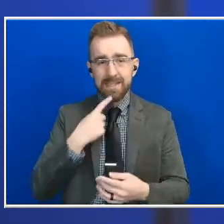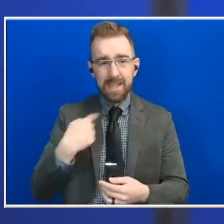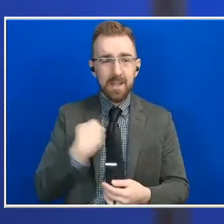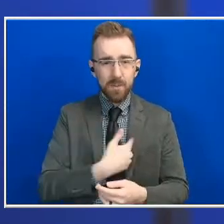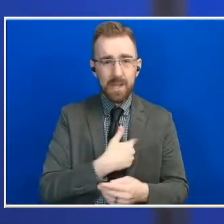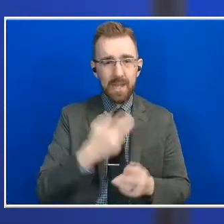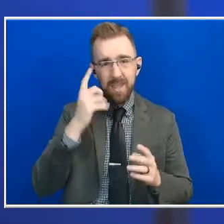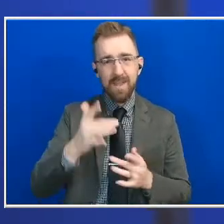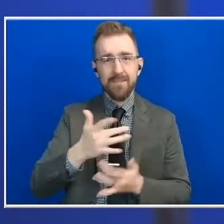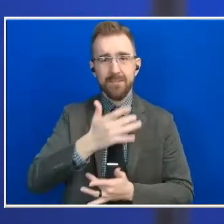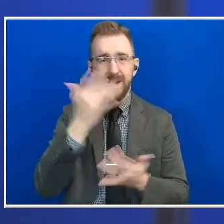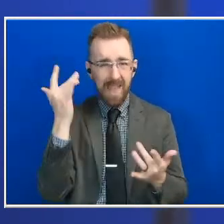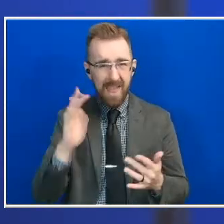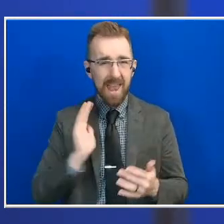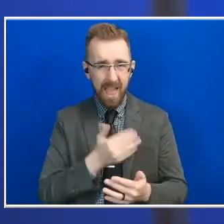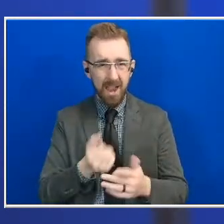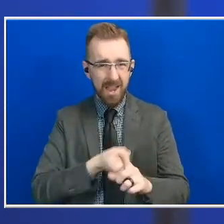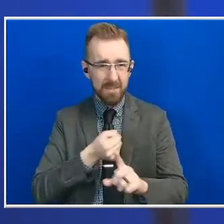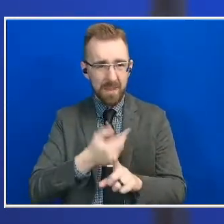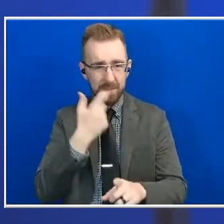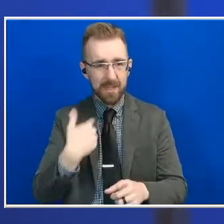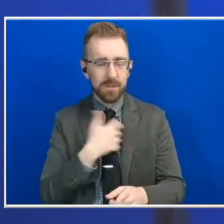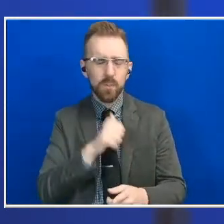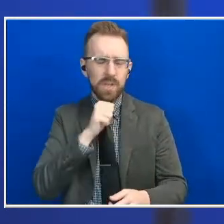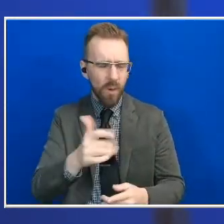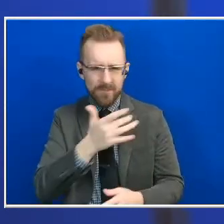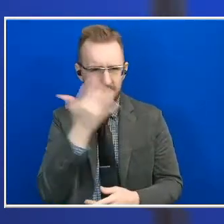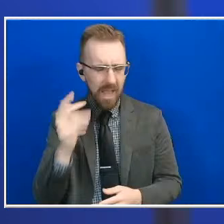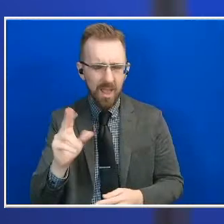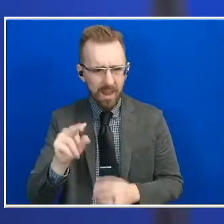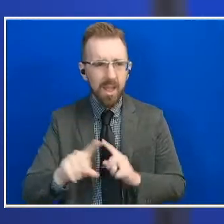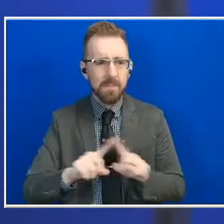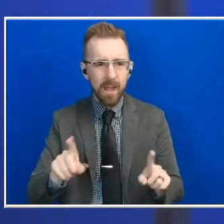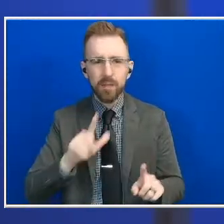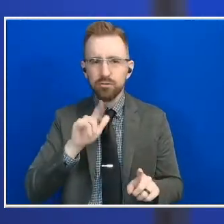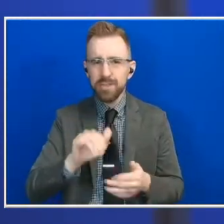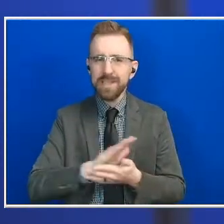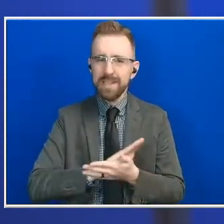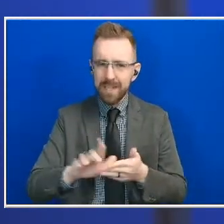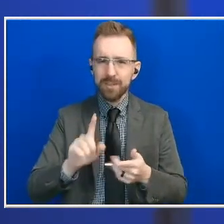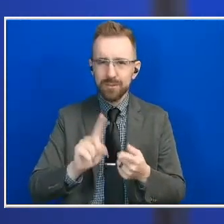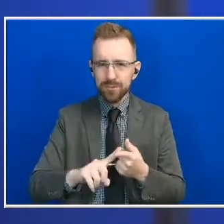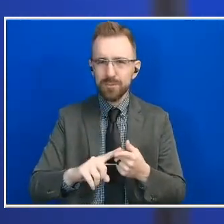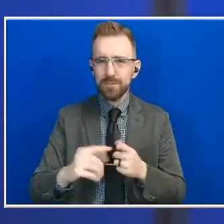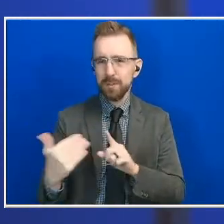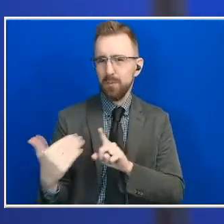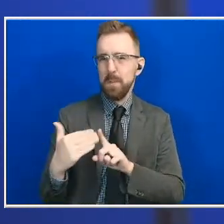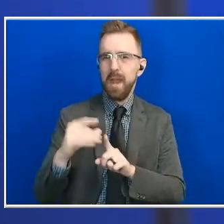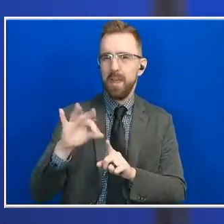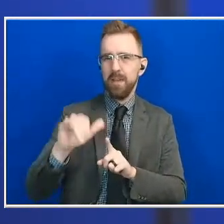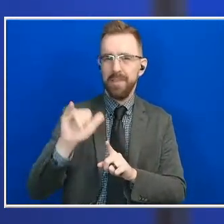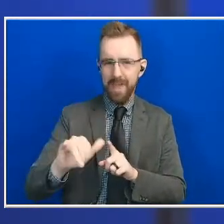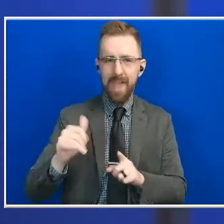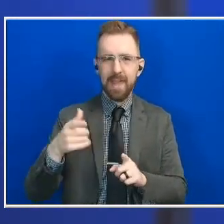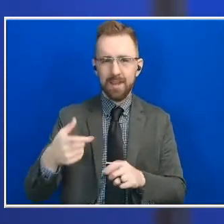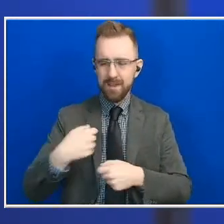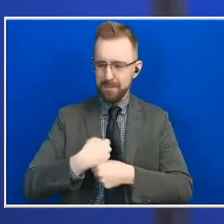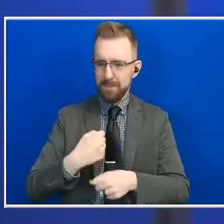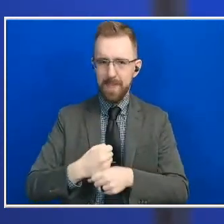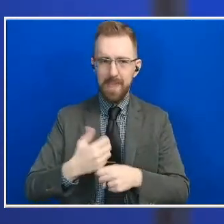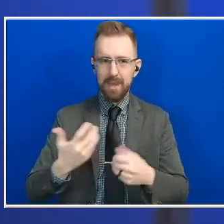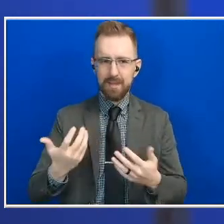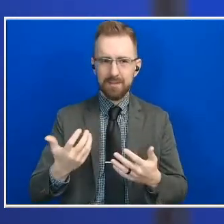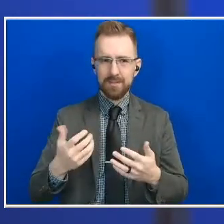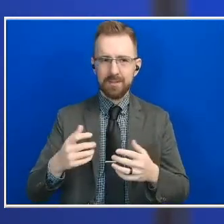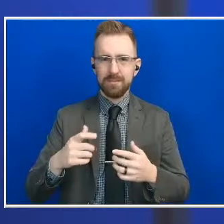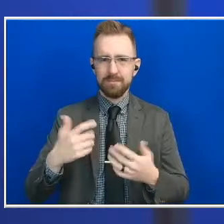we have, because we don't, but it's really nice to be reminded of that, and that you made such a dramatic career